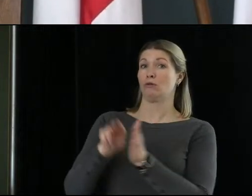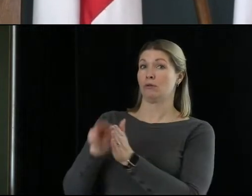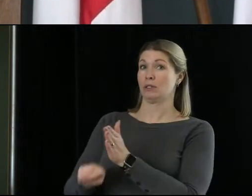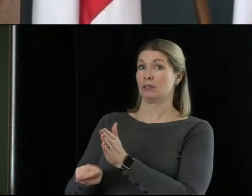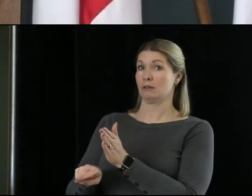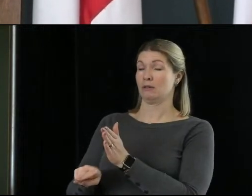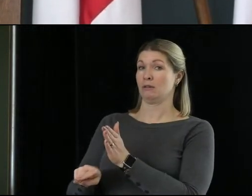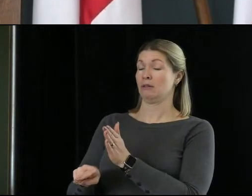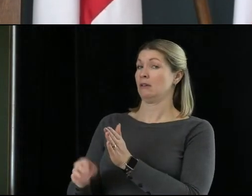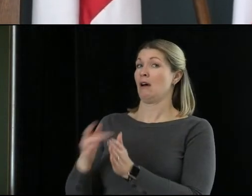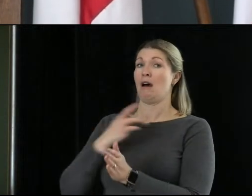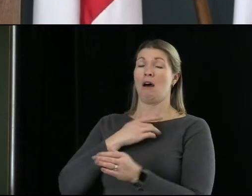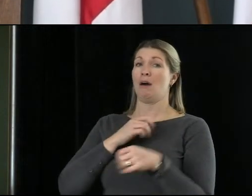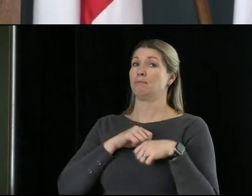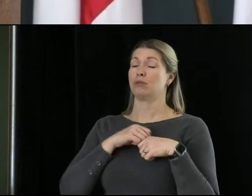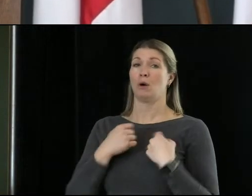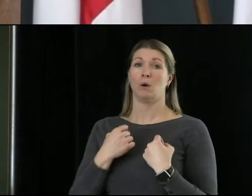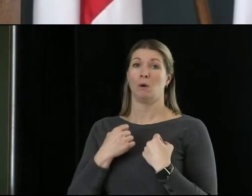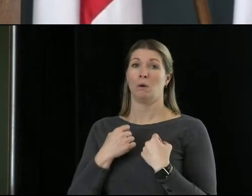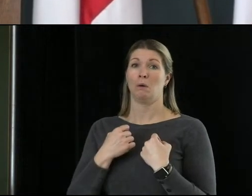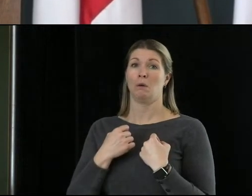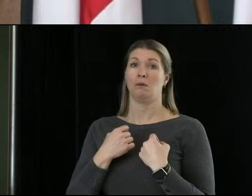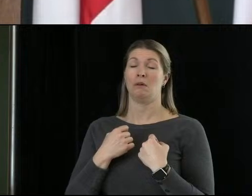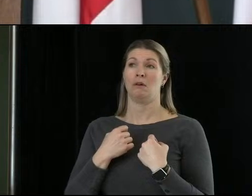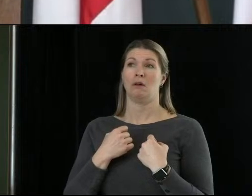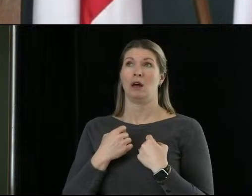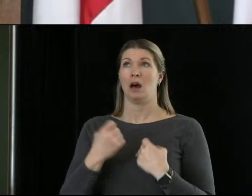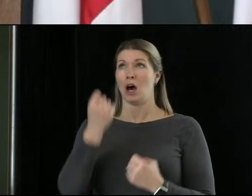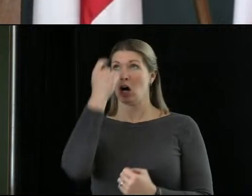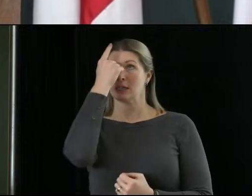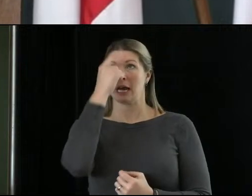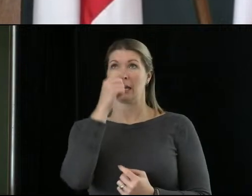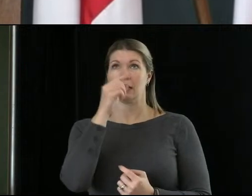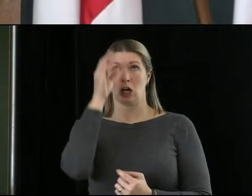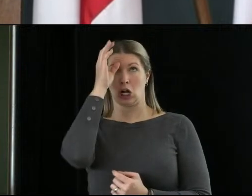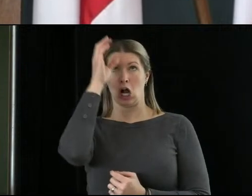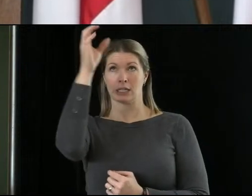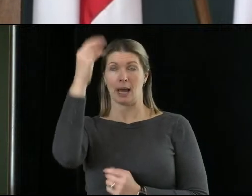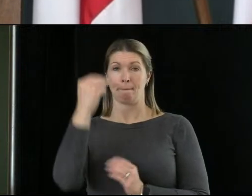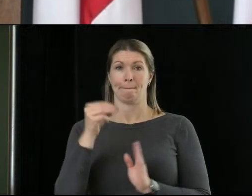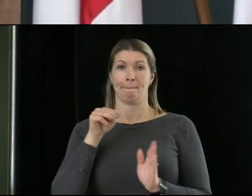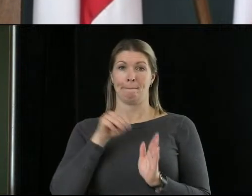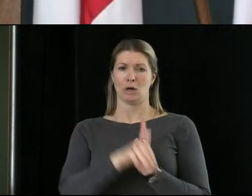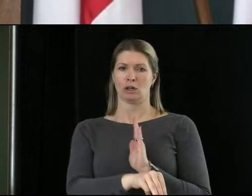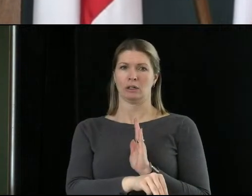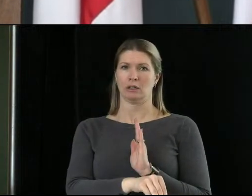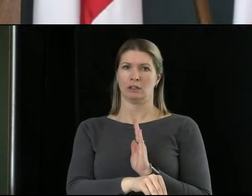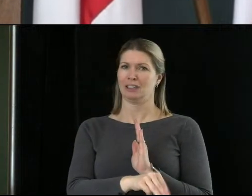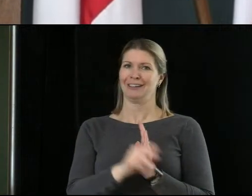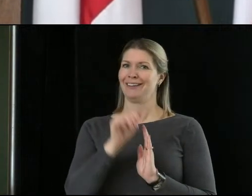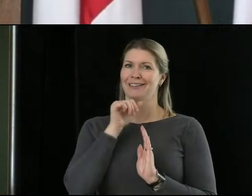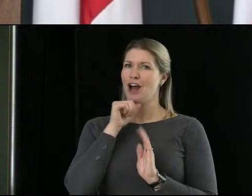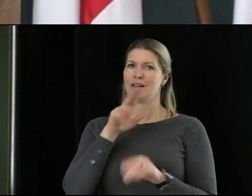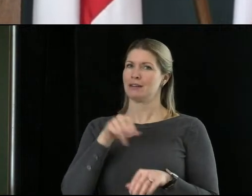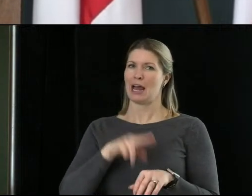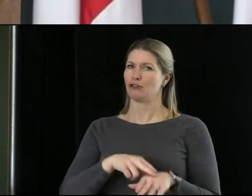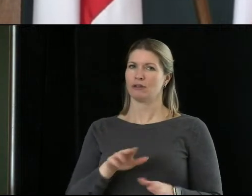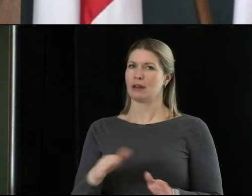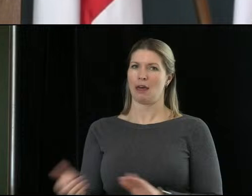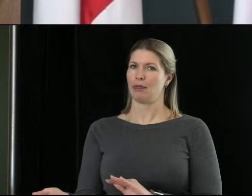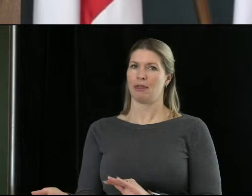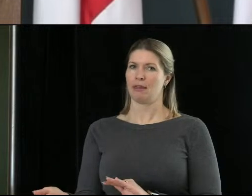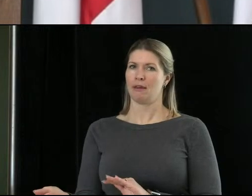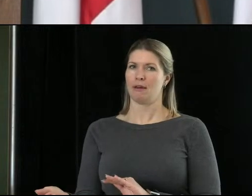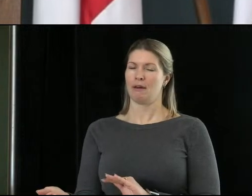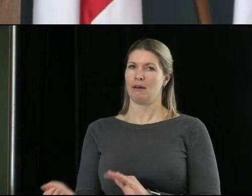the impact that murder can have on a family. Murder is not a natural death.